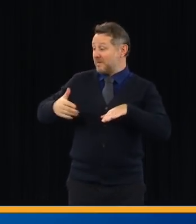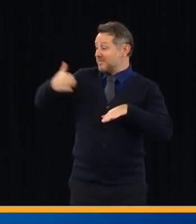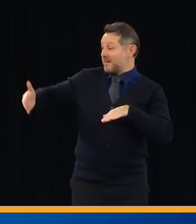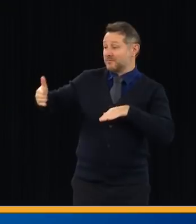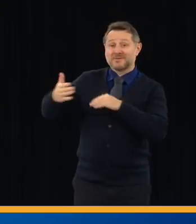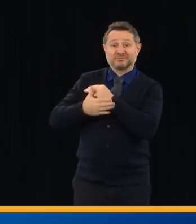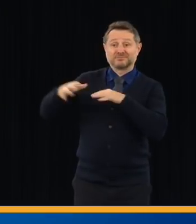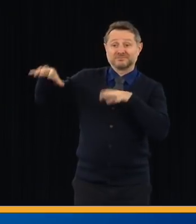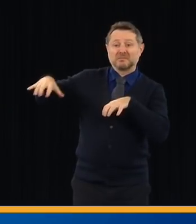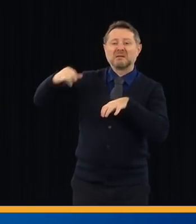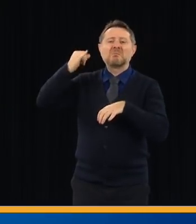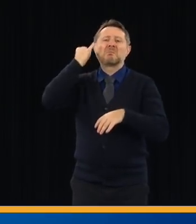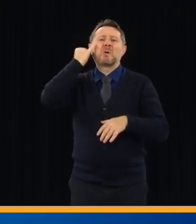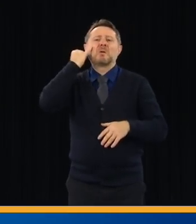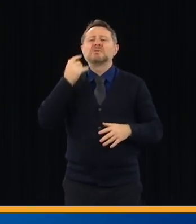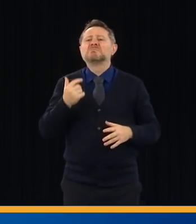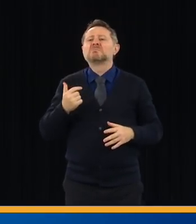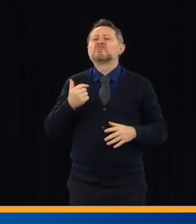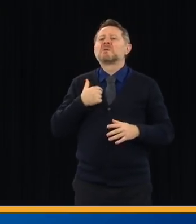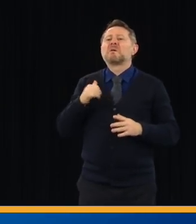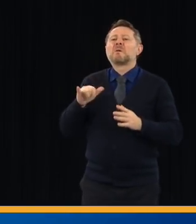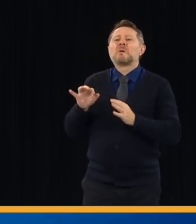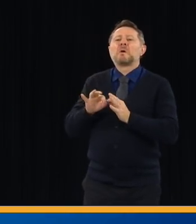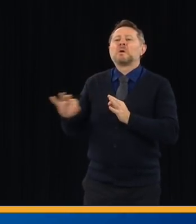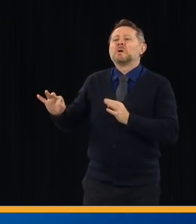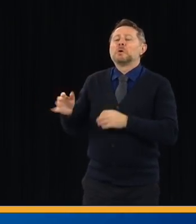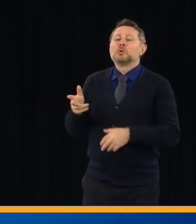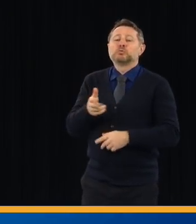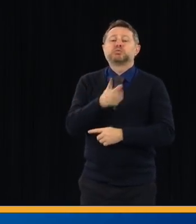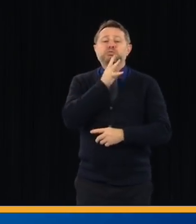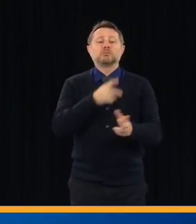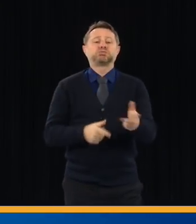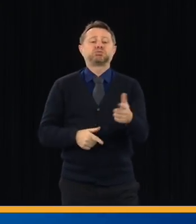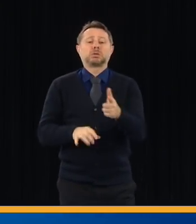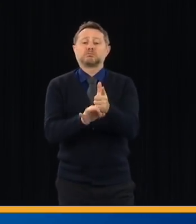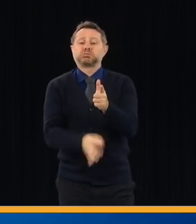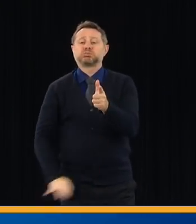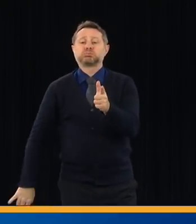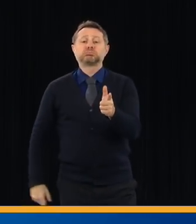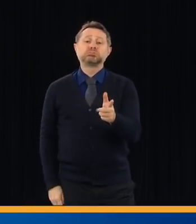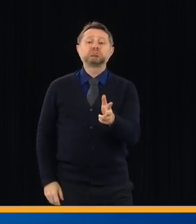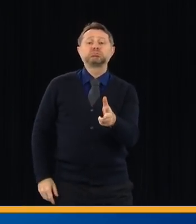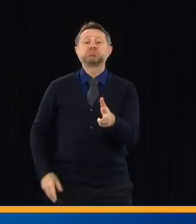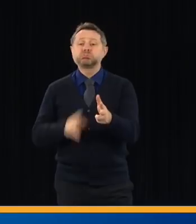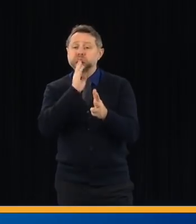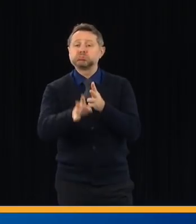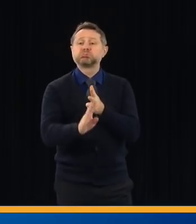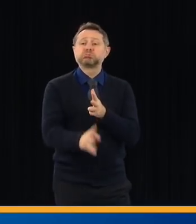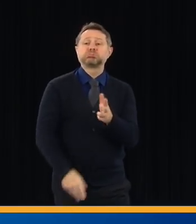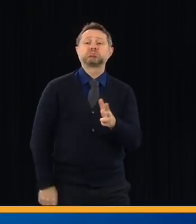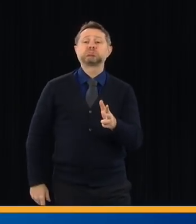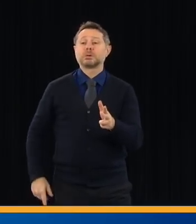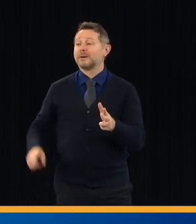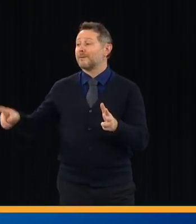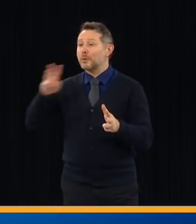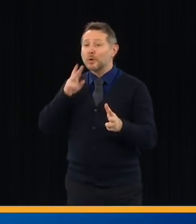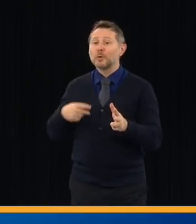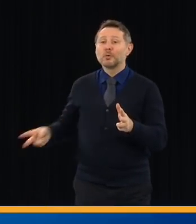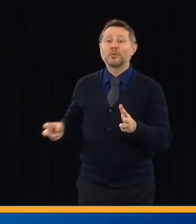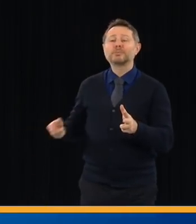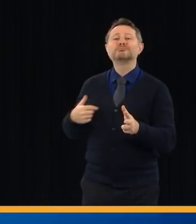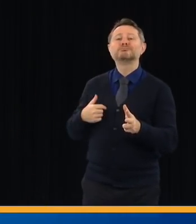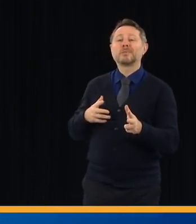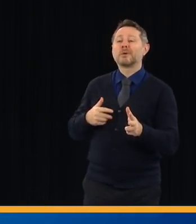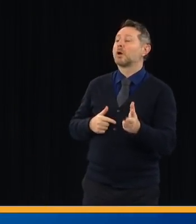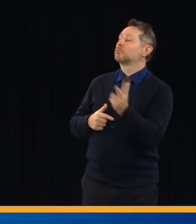500 feet away. If he can take my garden hose and connect it up with his hydrant, I may help him put out his